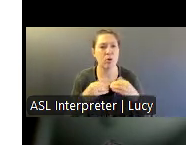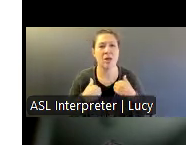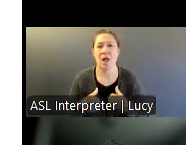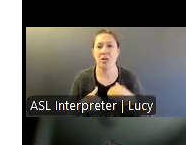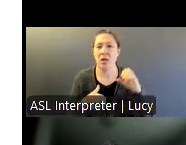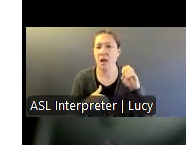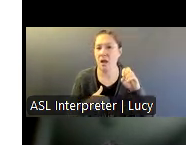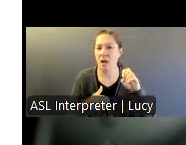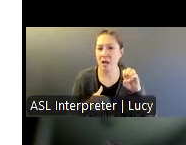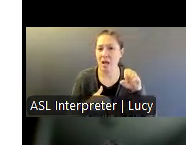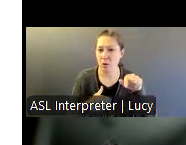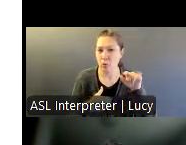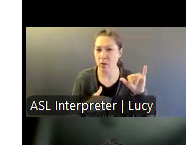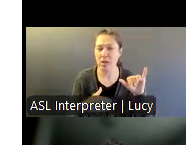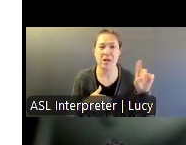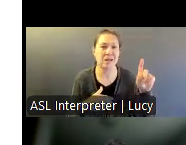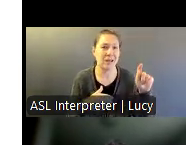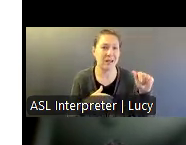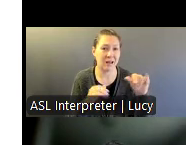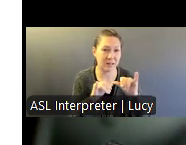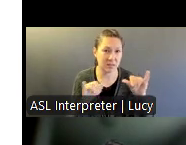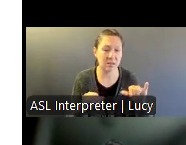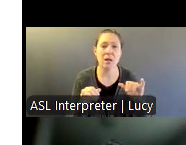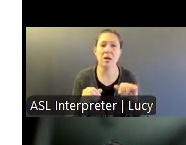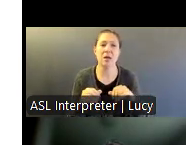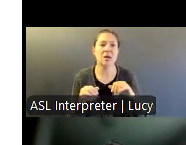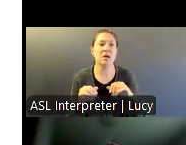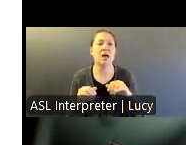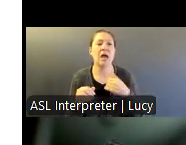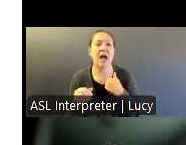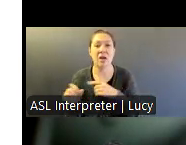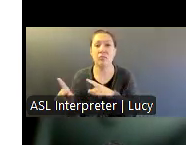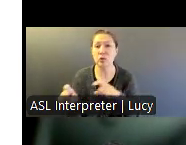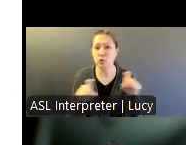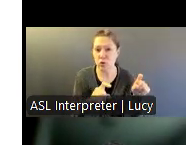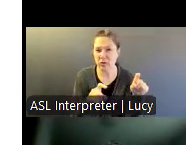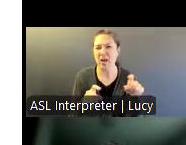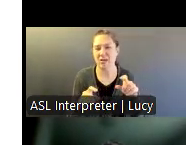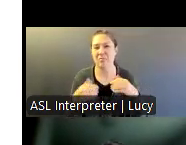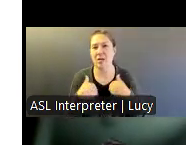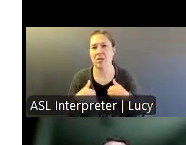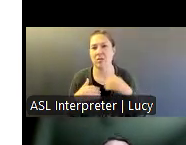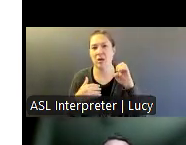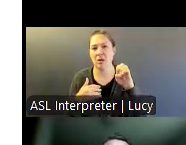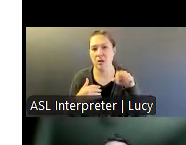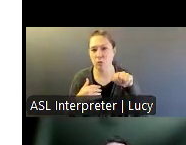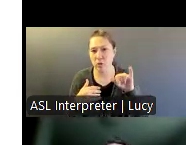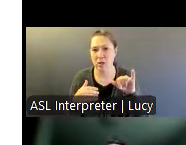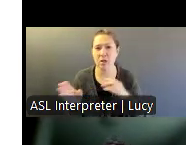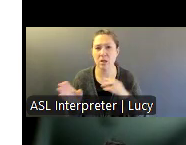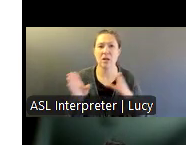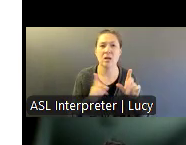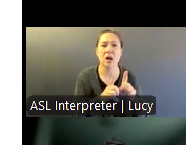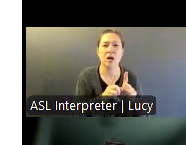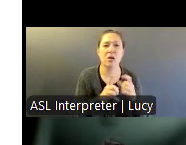is comprised of both our health equity survey and also some community evaluators that we work with